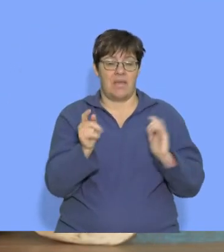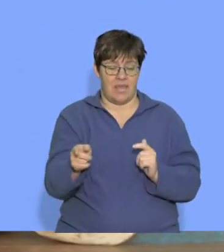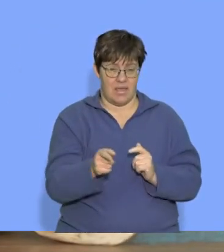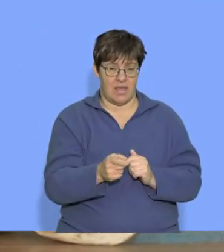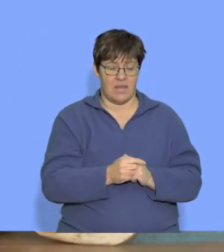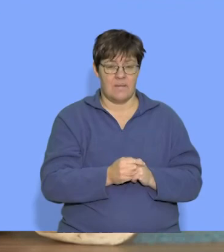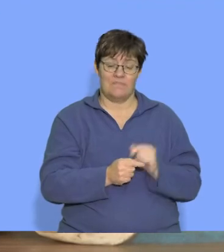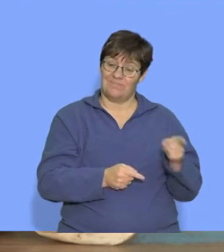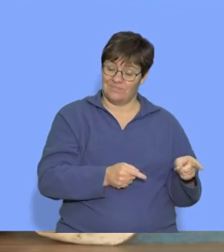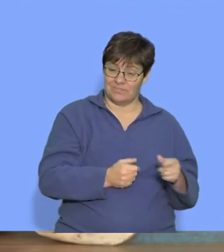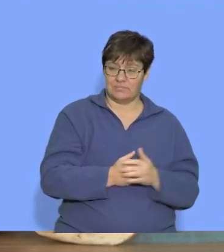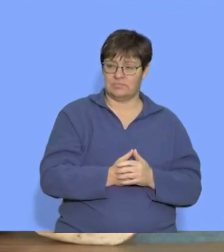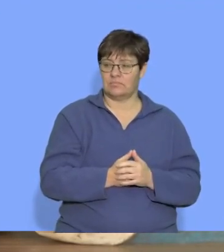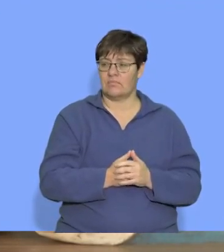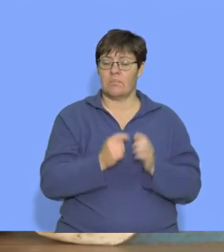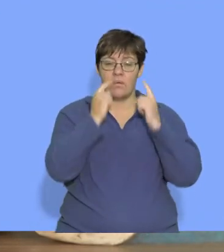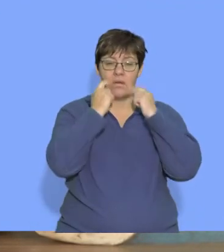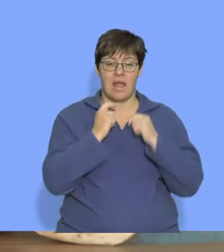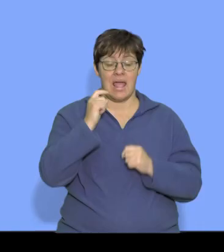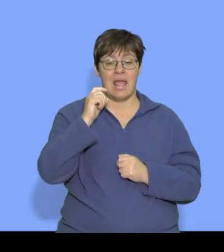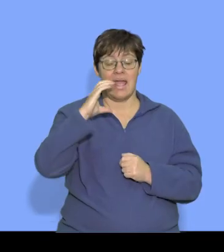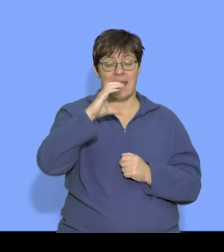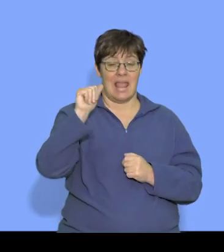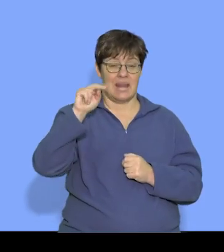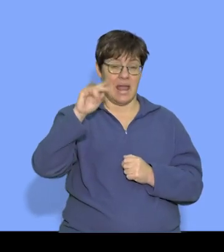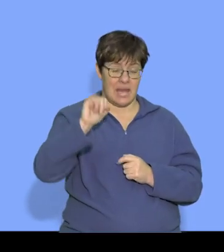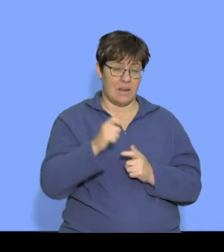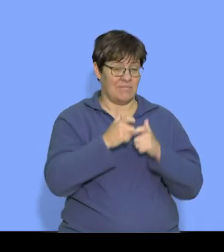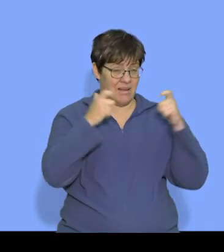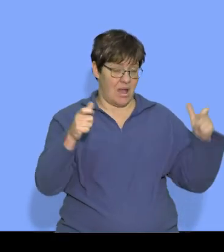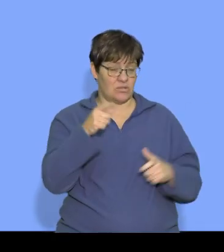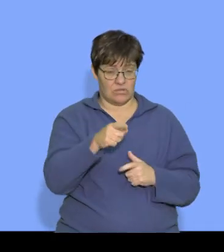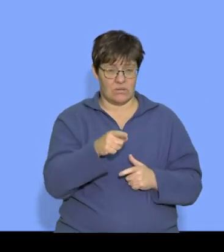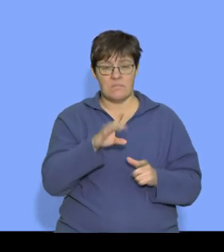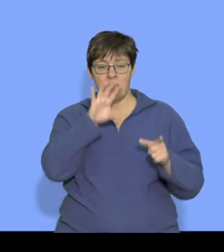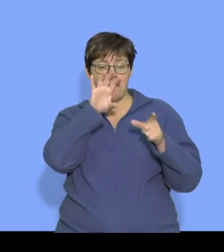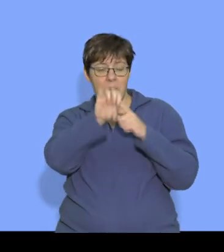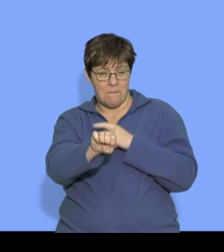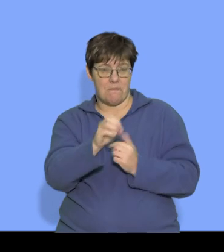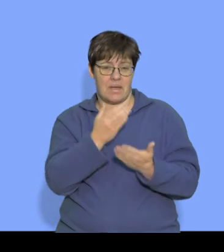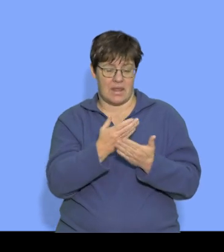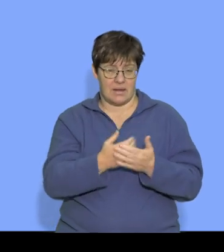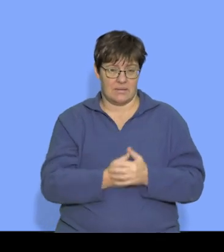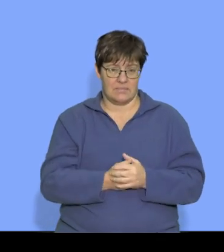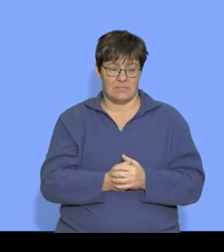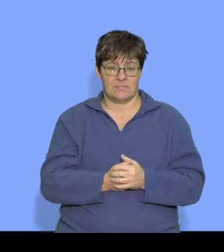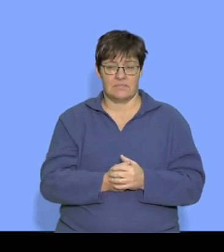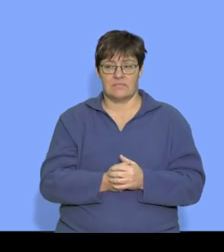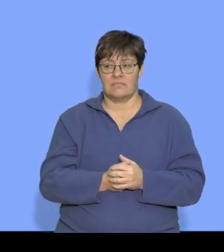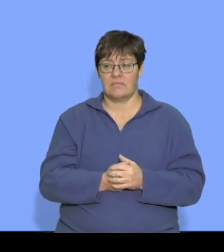shorter in comparison to a herbivore, with larger canines distinctly present to be able to grab